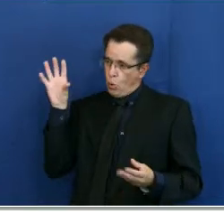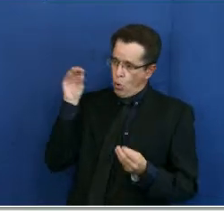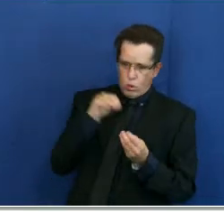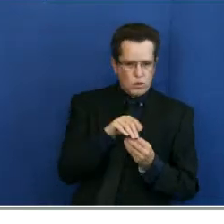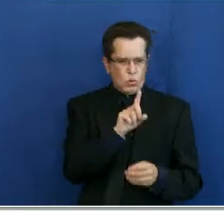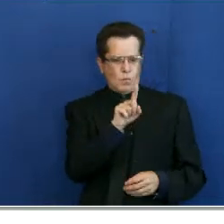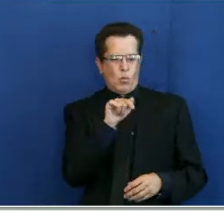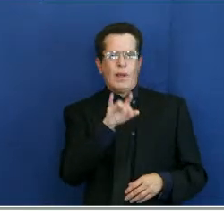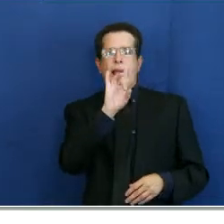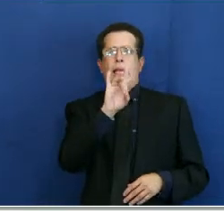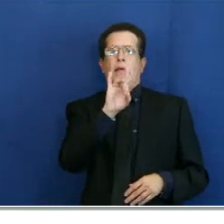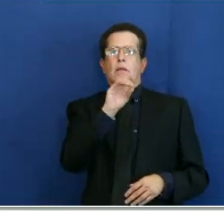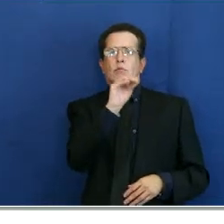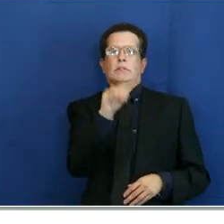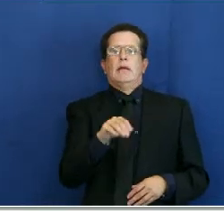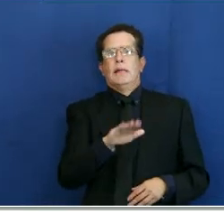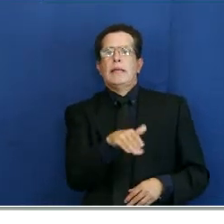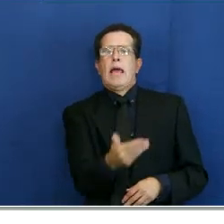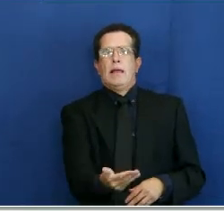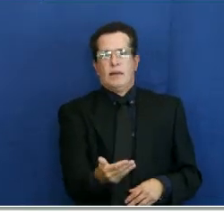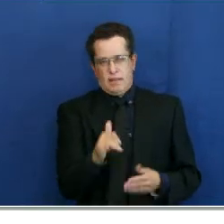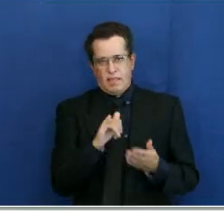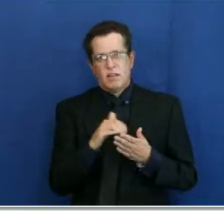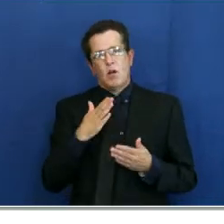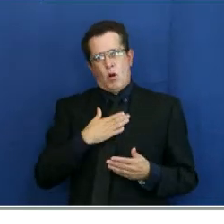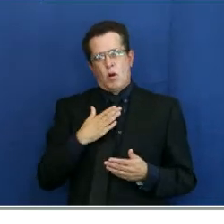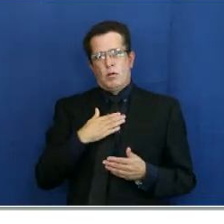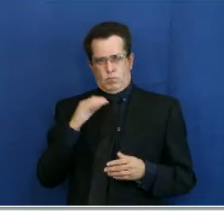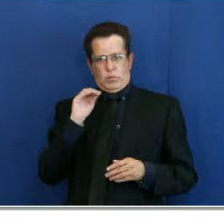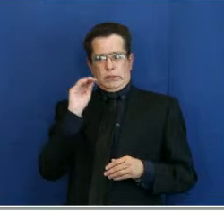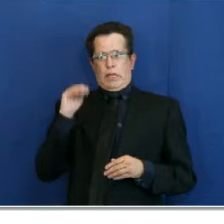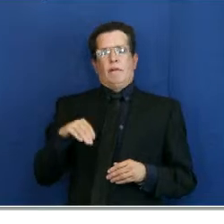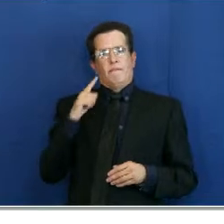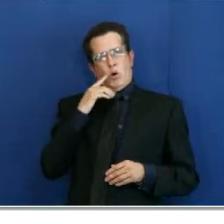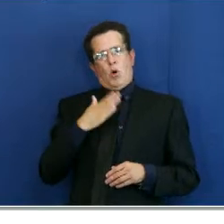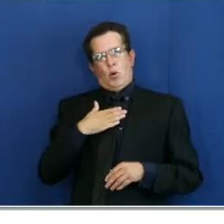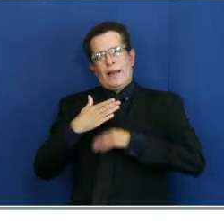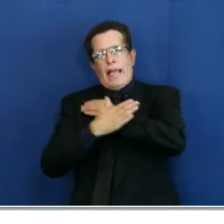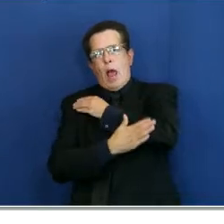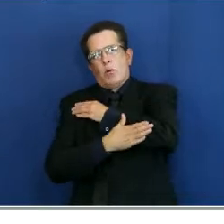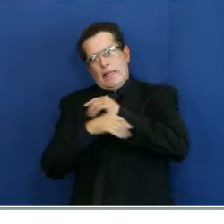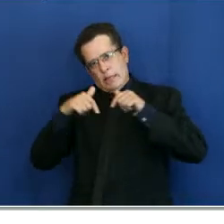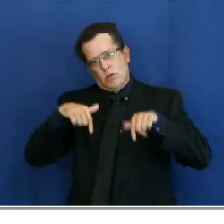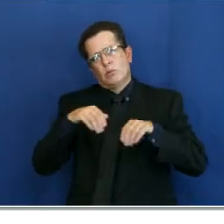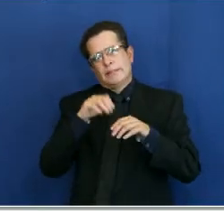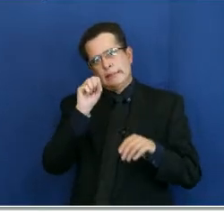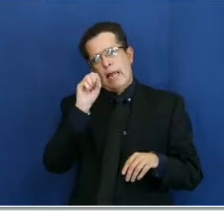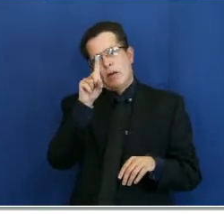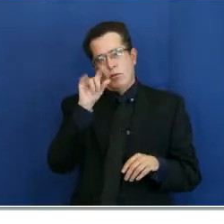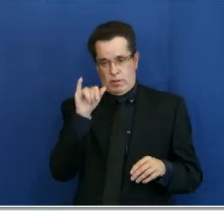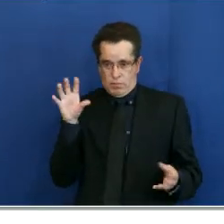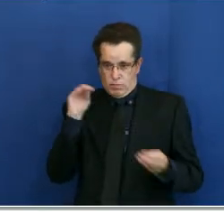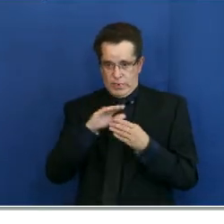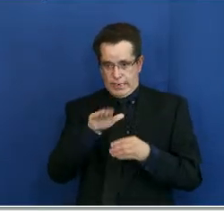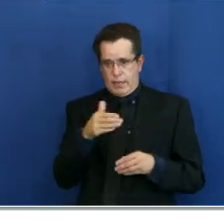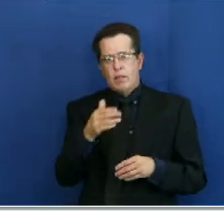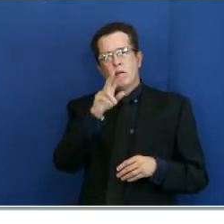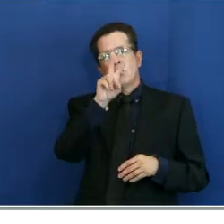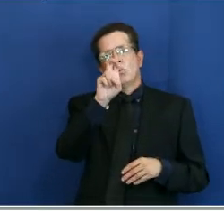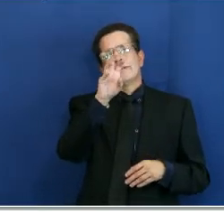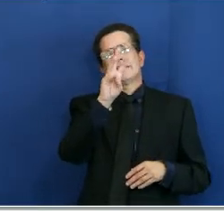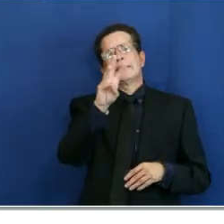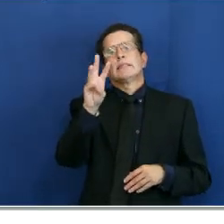cases, which is our county's case fatality ratio. And of the deaths, 266,